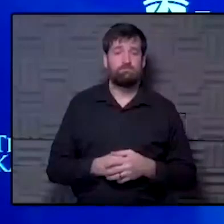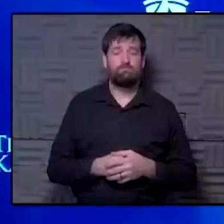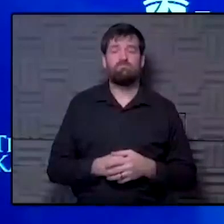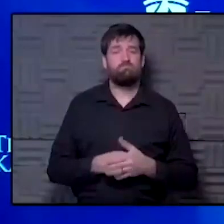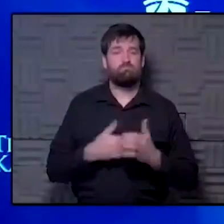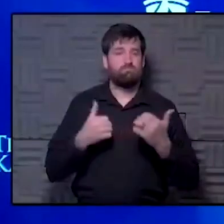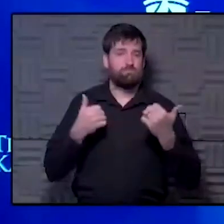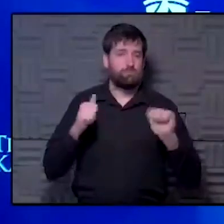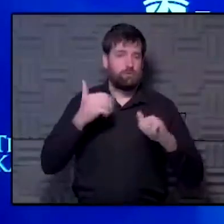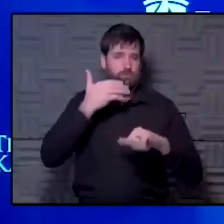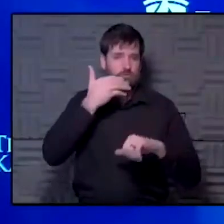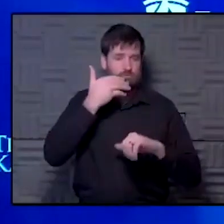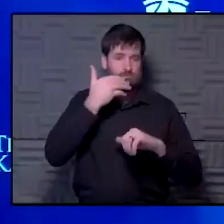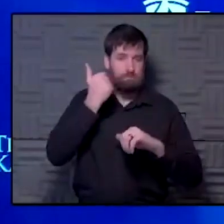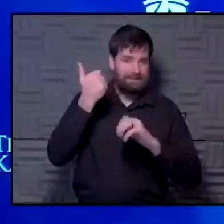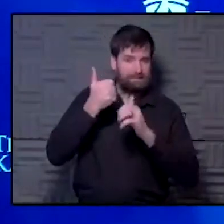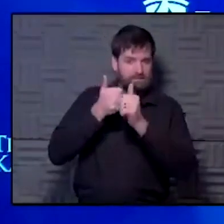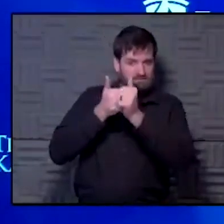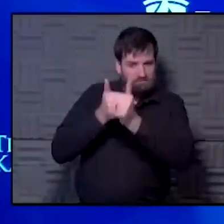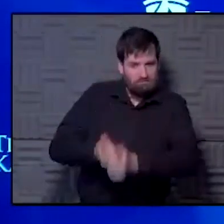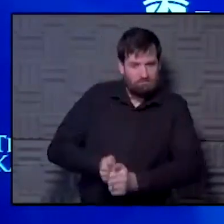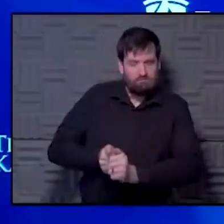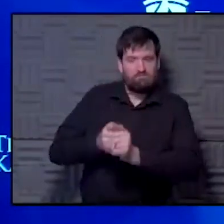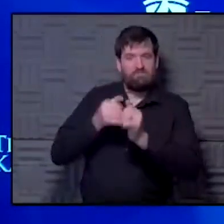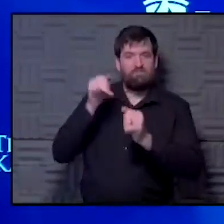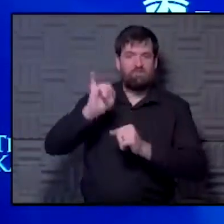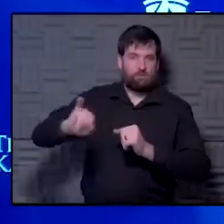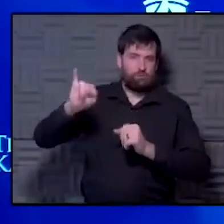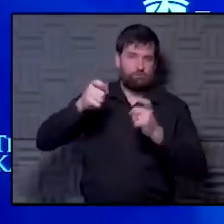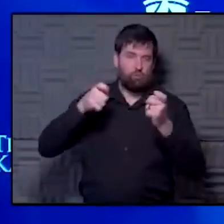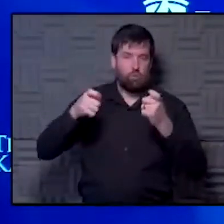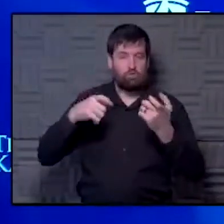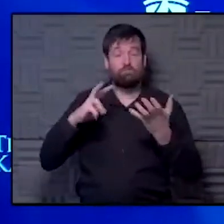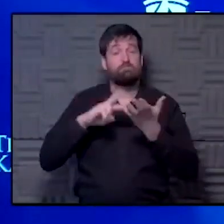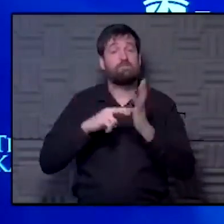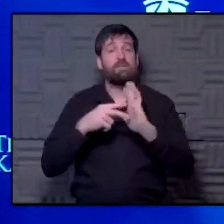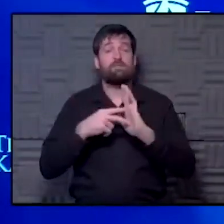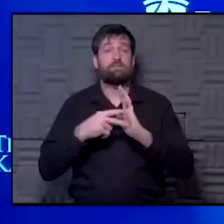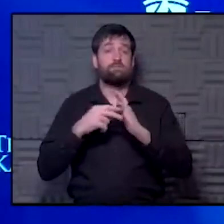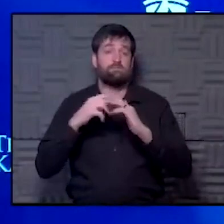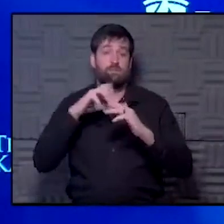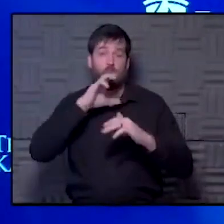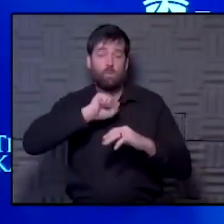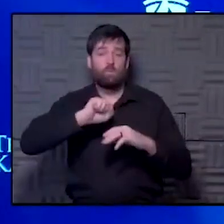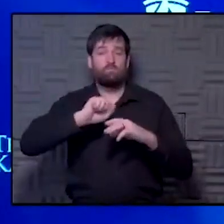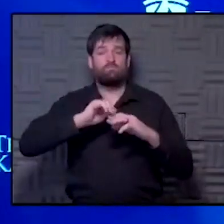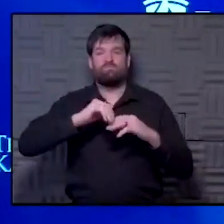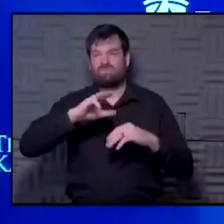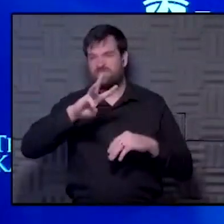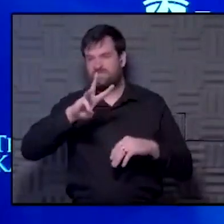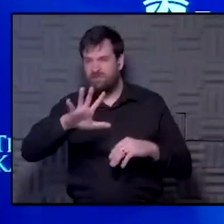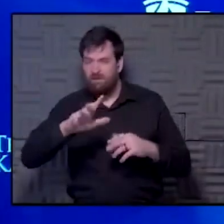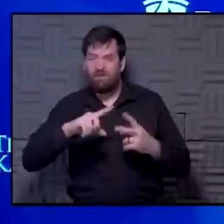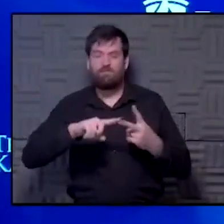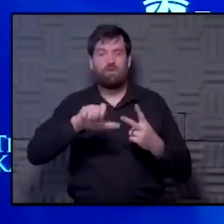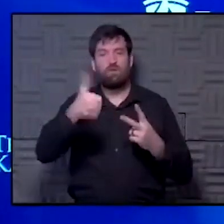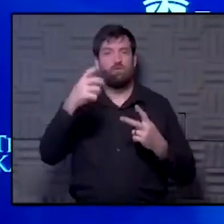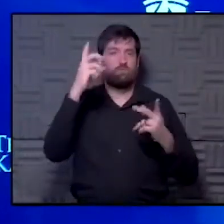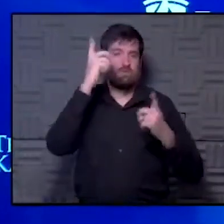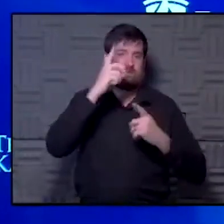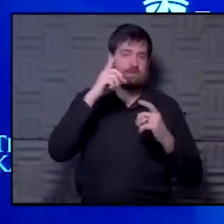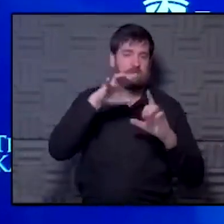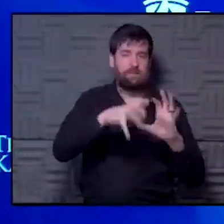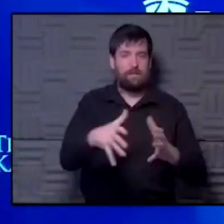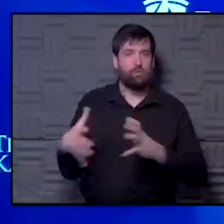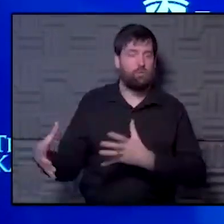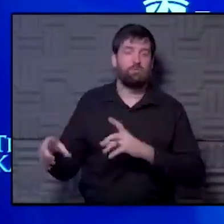follow the best infection prevention control that we can, so the best rules, meaning that over 65 first and then different disease categories. But we're trying to